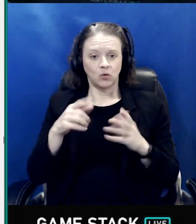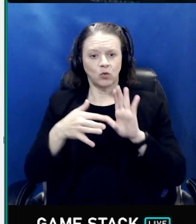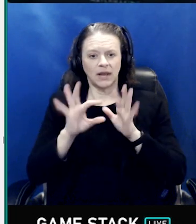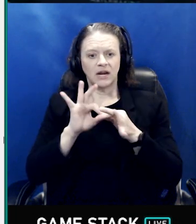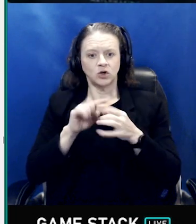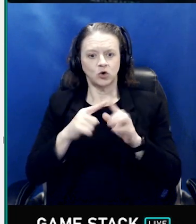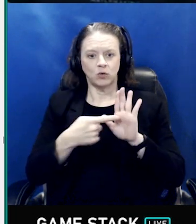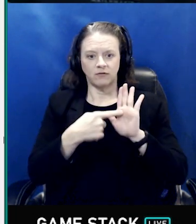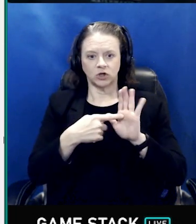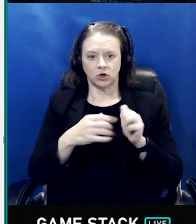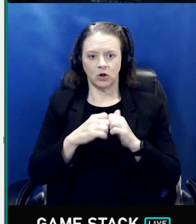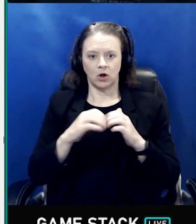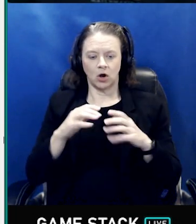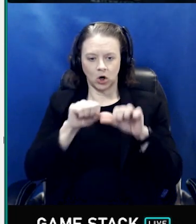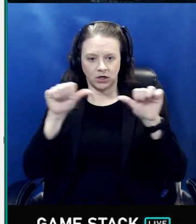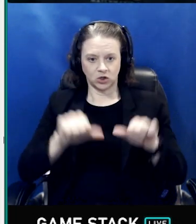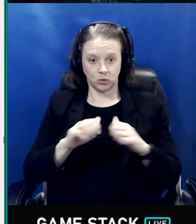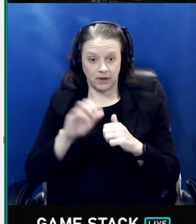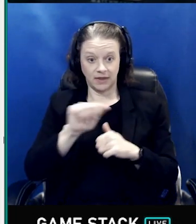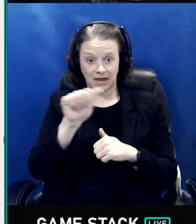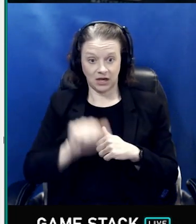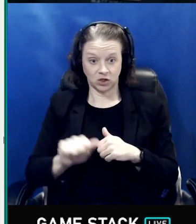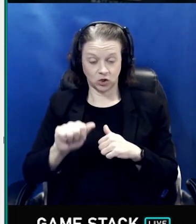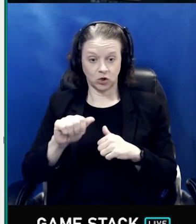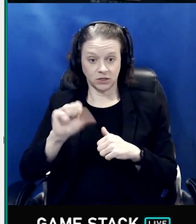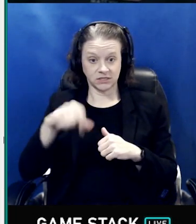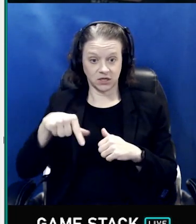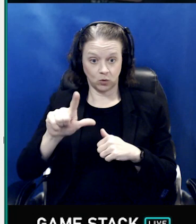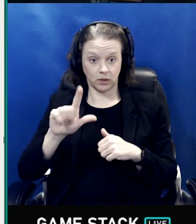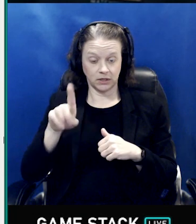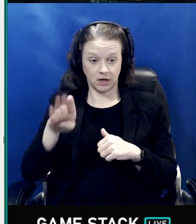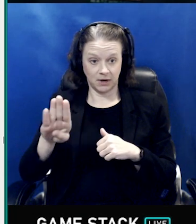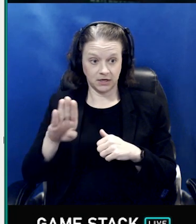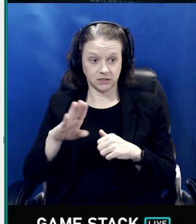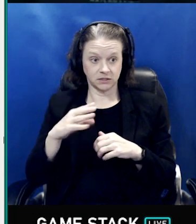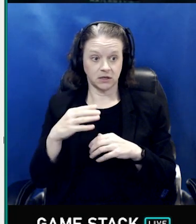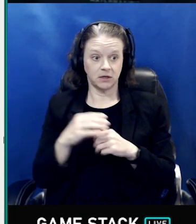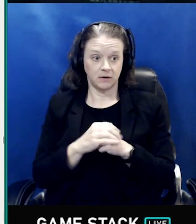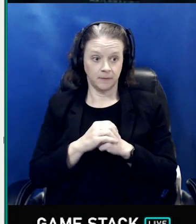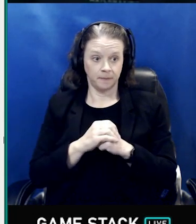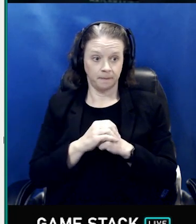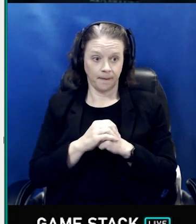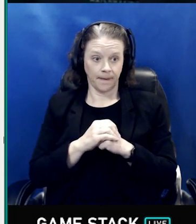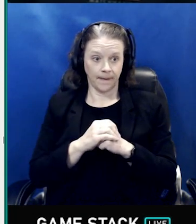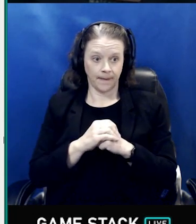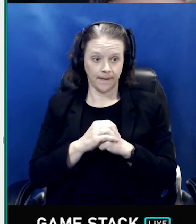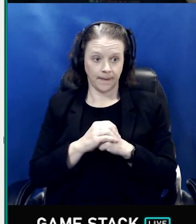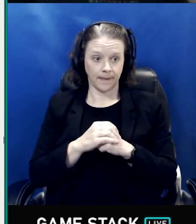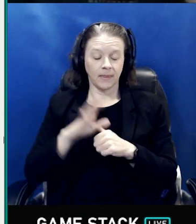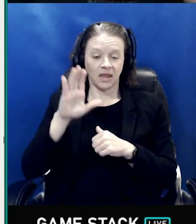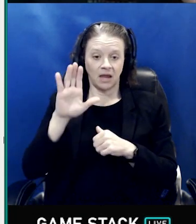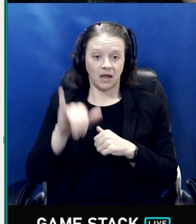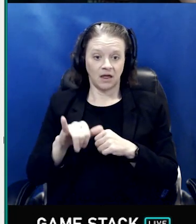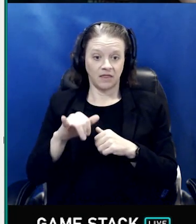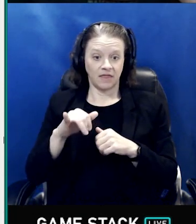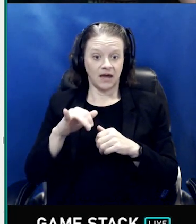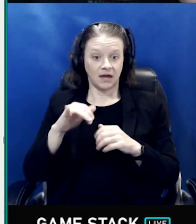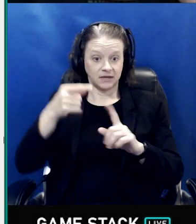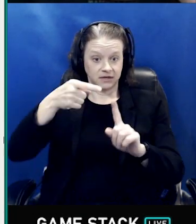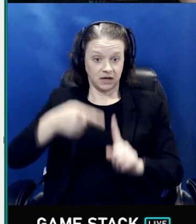with Azure SQL Database, which is used in Powershell. You can find details in